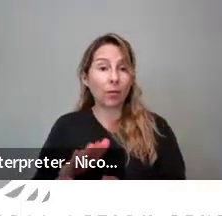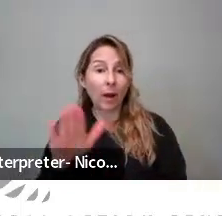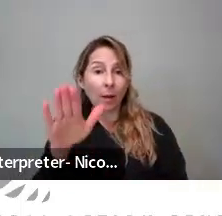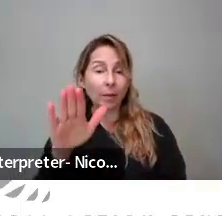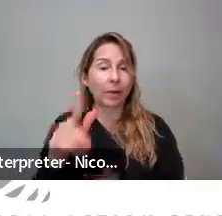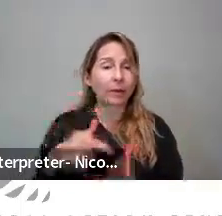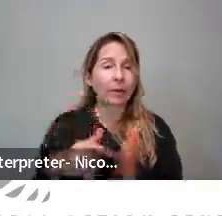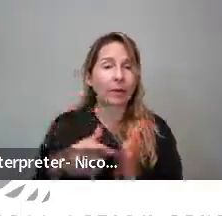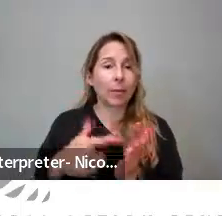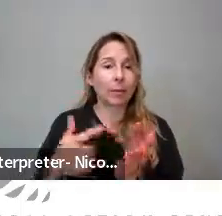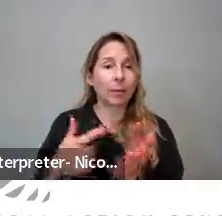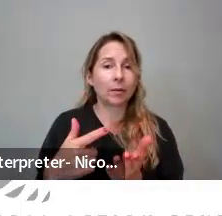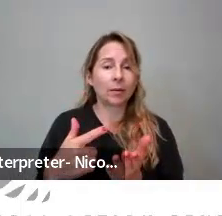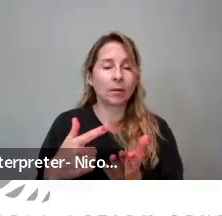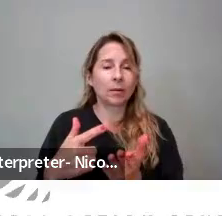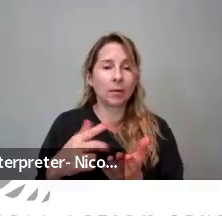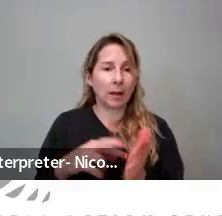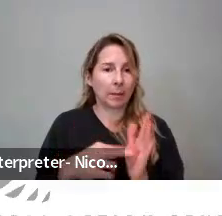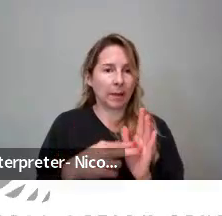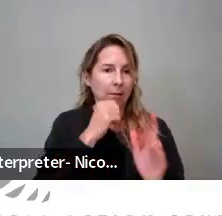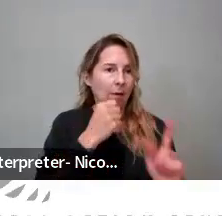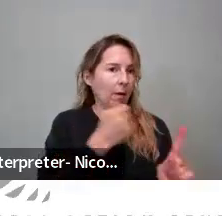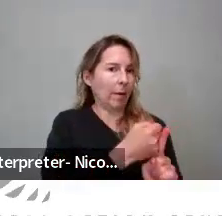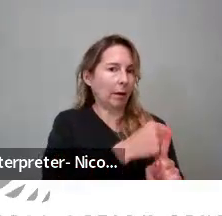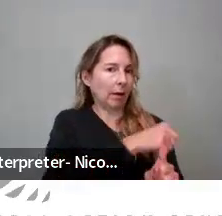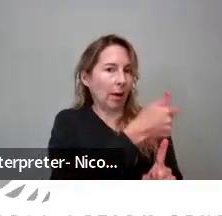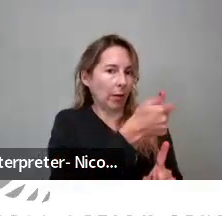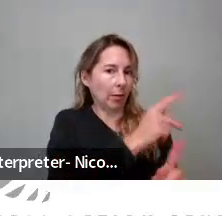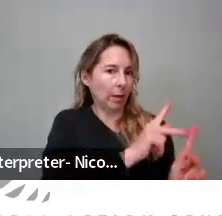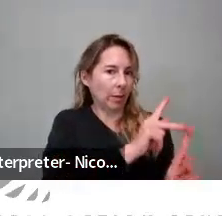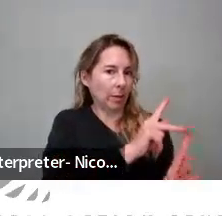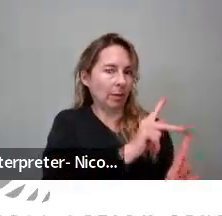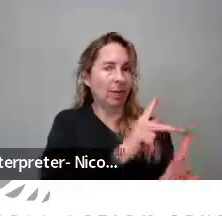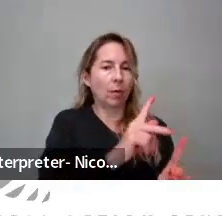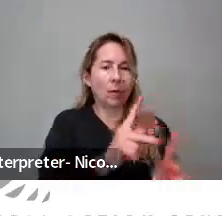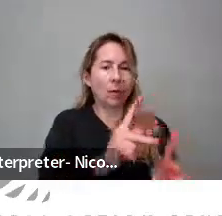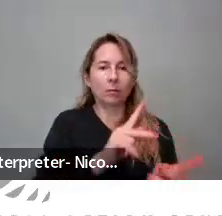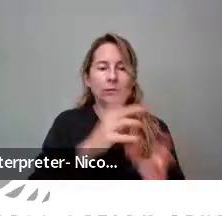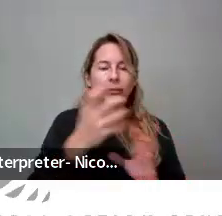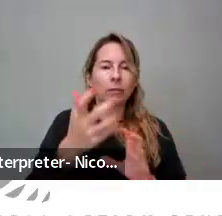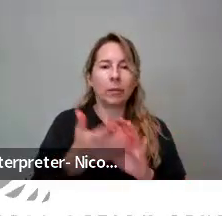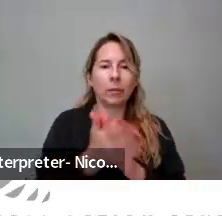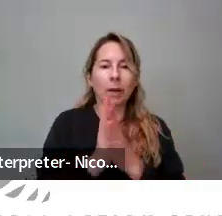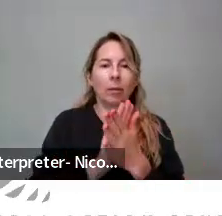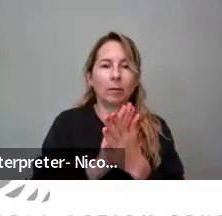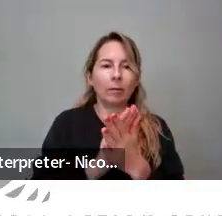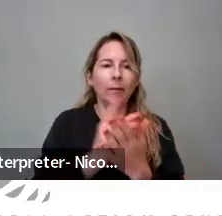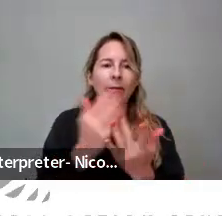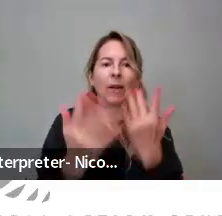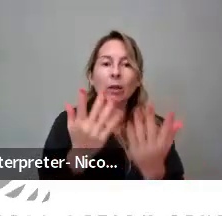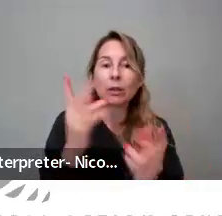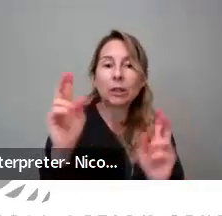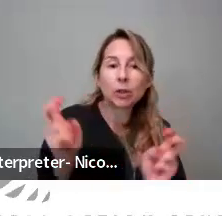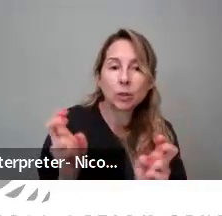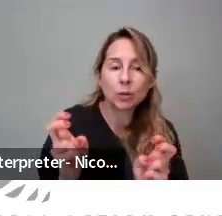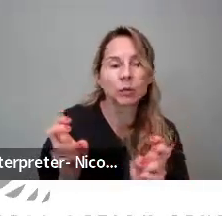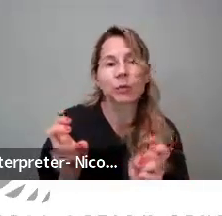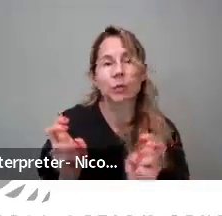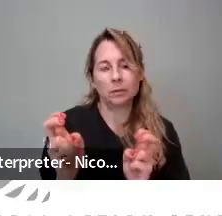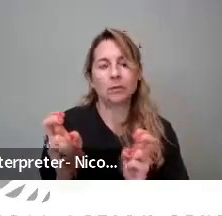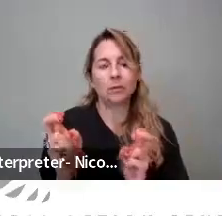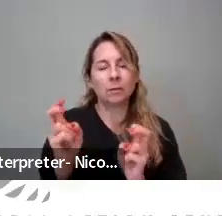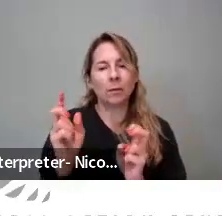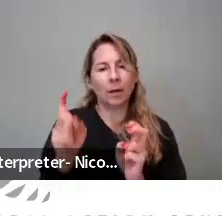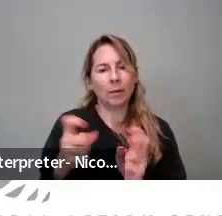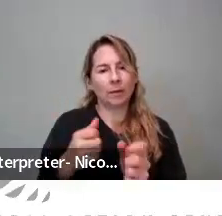of solution for you, it will not become, for example, a fire safety hazard. It will not be in breach of any rules